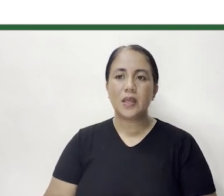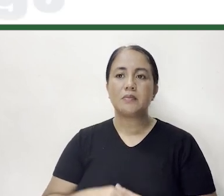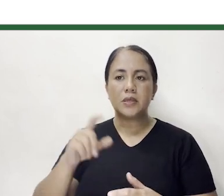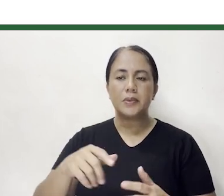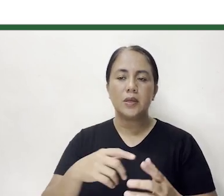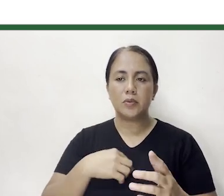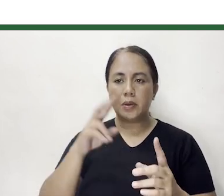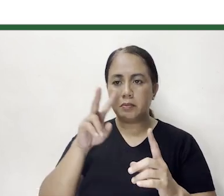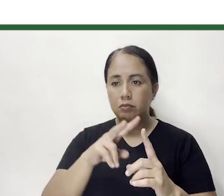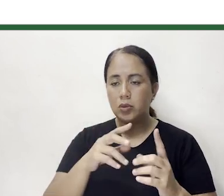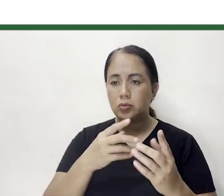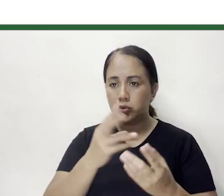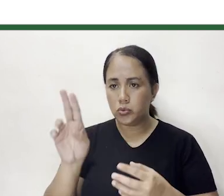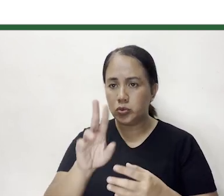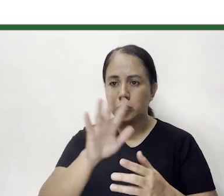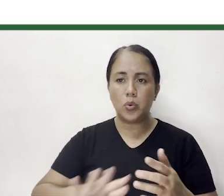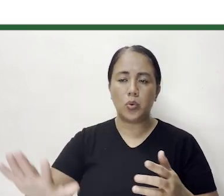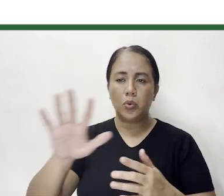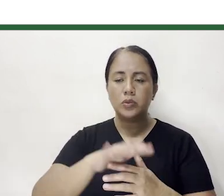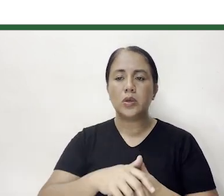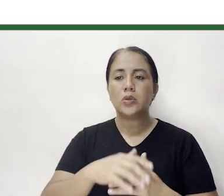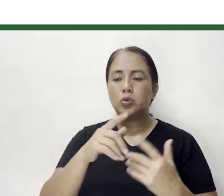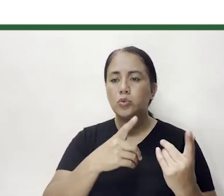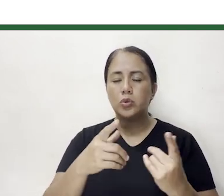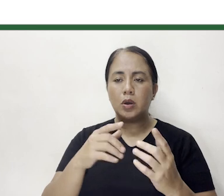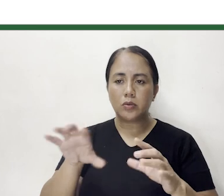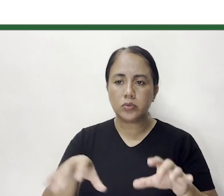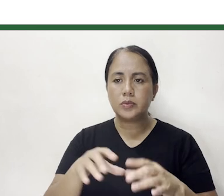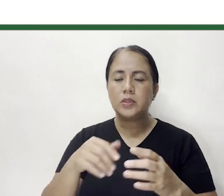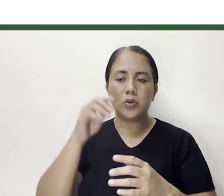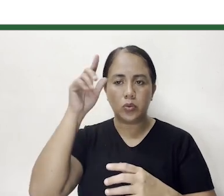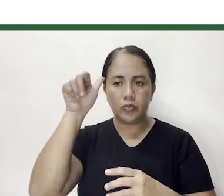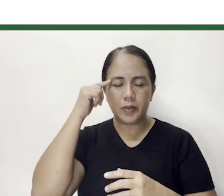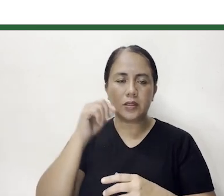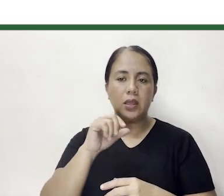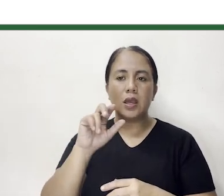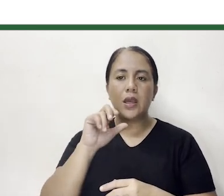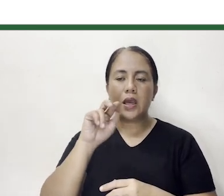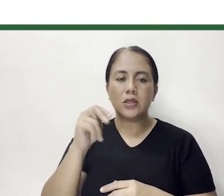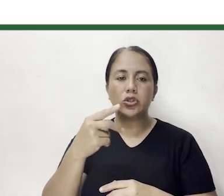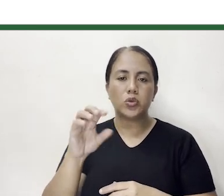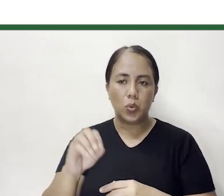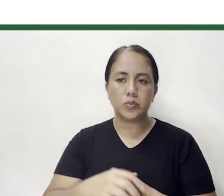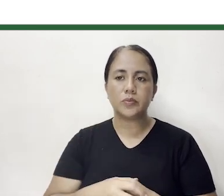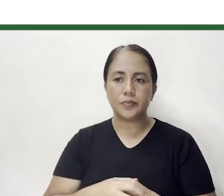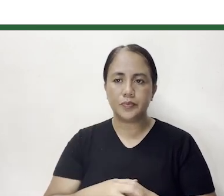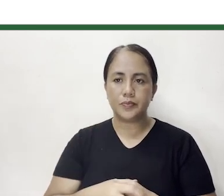UNCRPD. It must be applied in its entirety in all undertakings of the government and